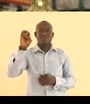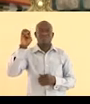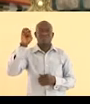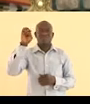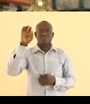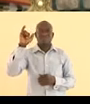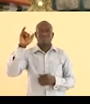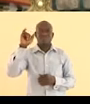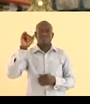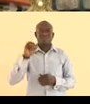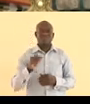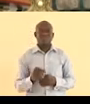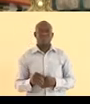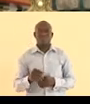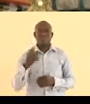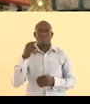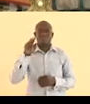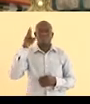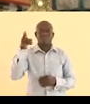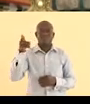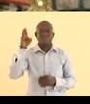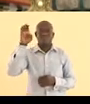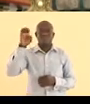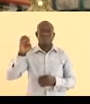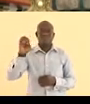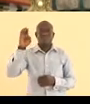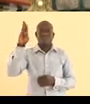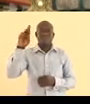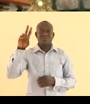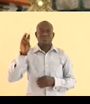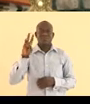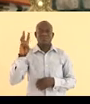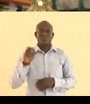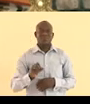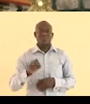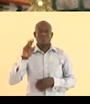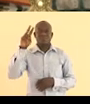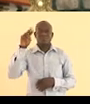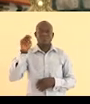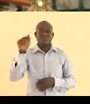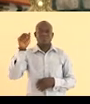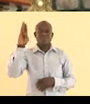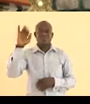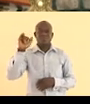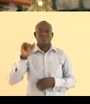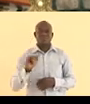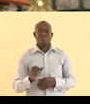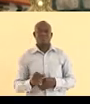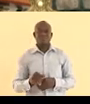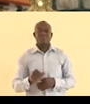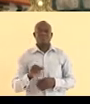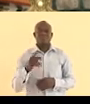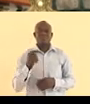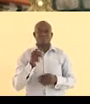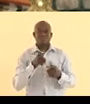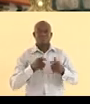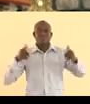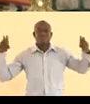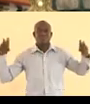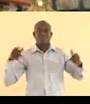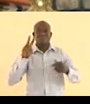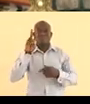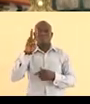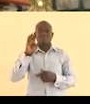the Arabic word nebi, right? The Hebrew version is nabi. Nabi. And the Greek version is